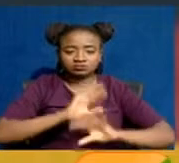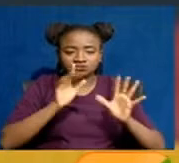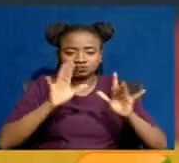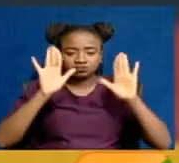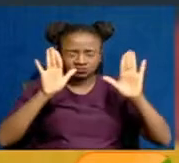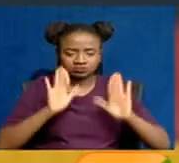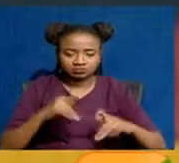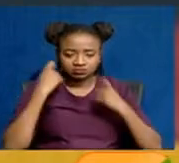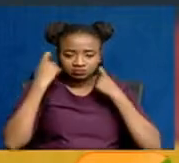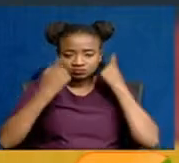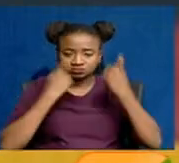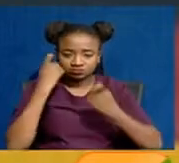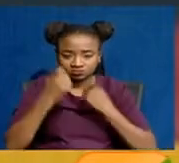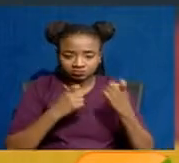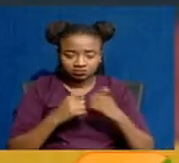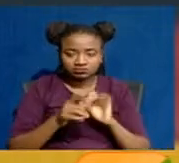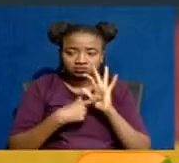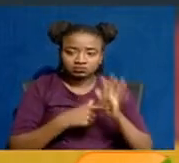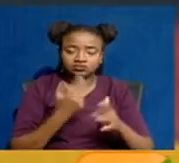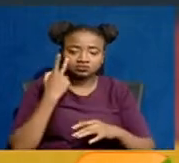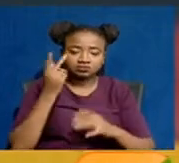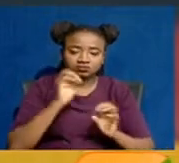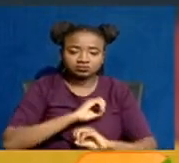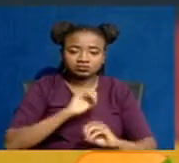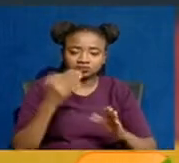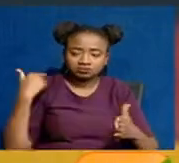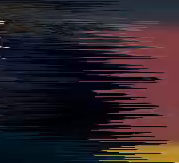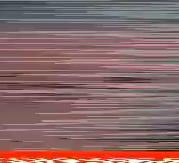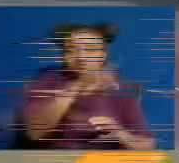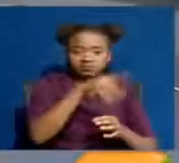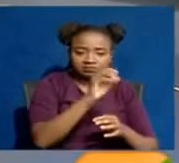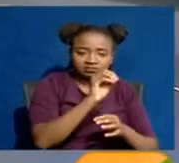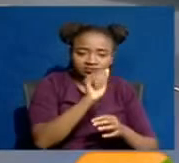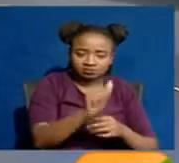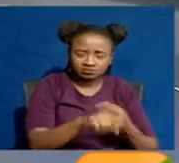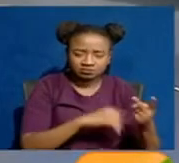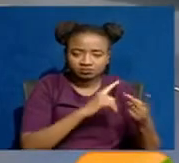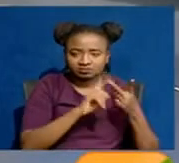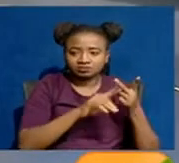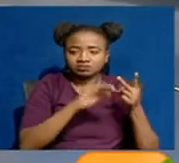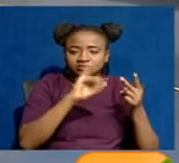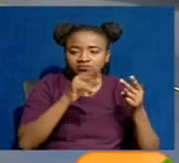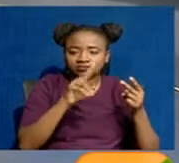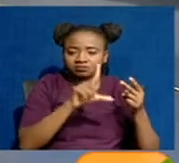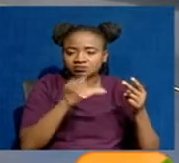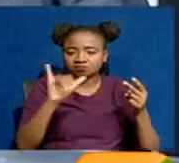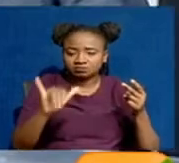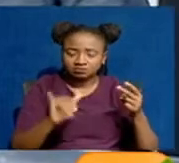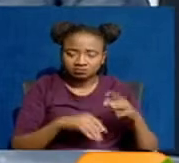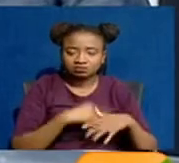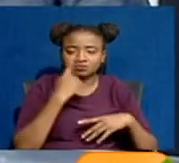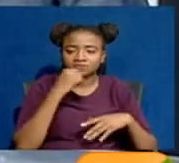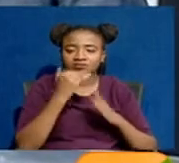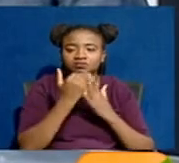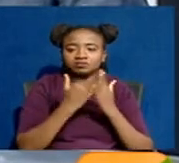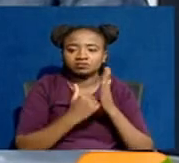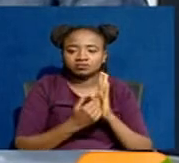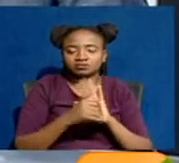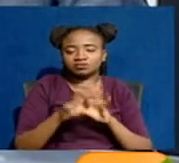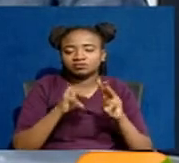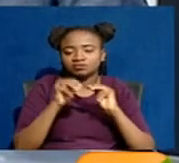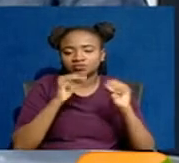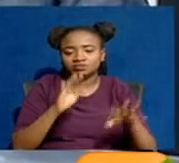particularly in the instances that we have seen play out in the last 1 week. All right. And Julie Matheka, who is a program manager at ICJ